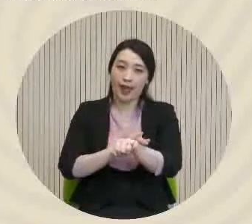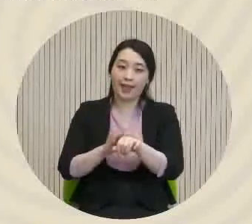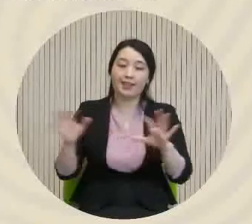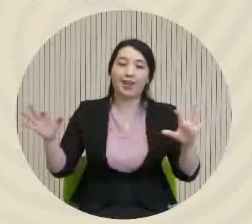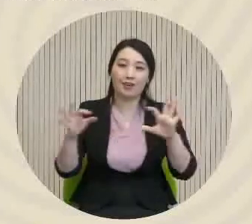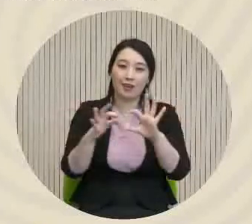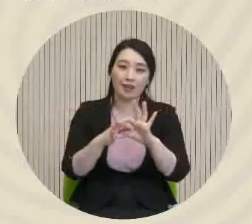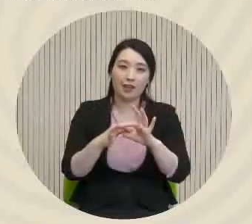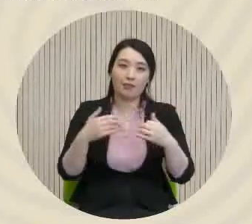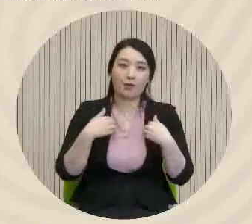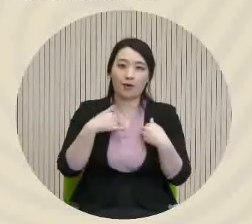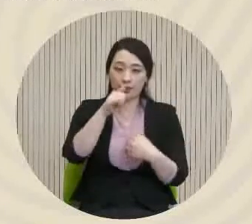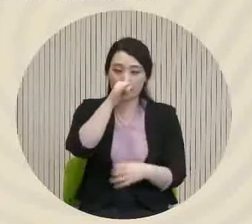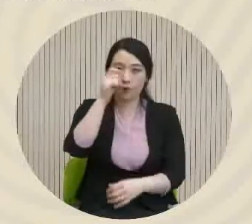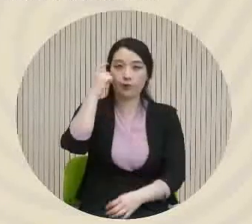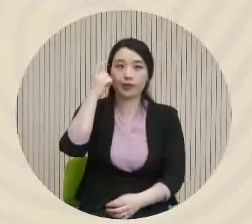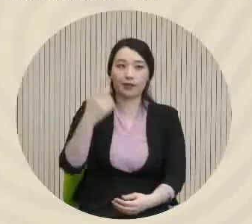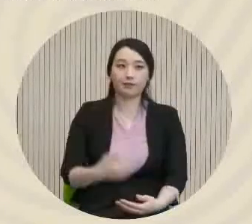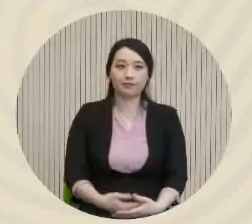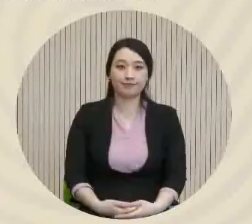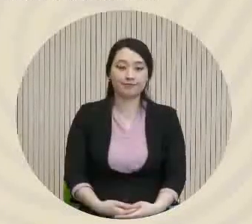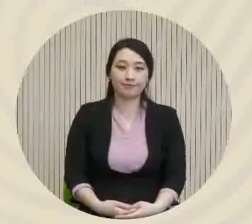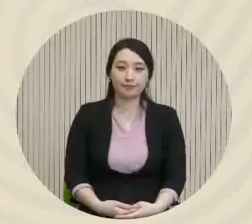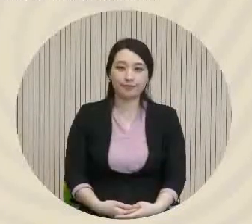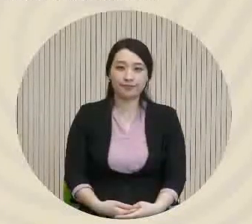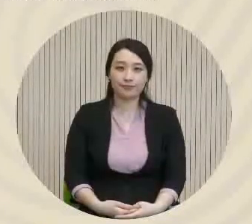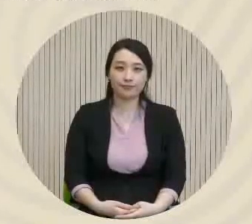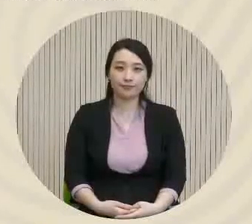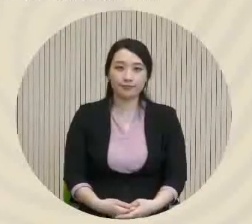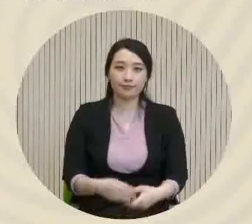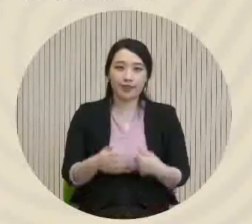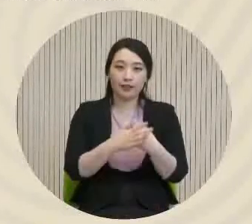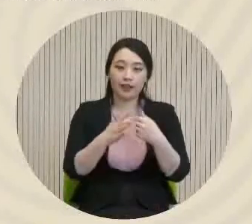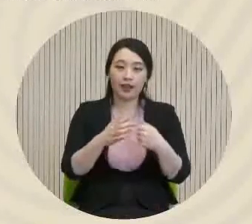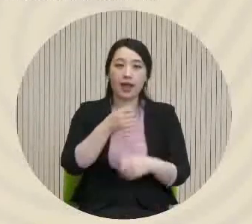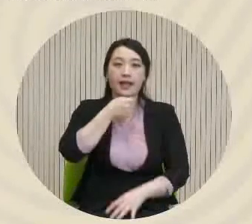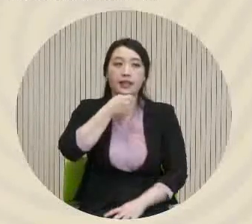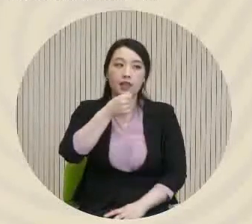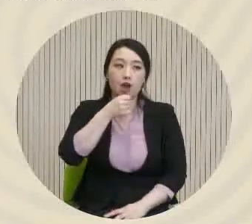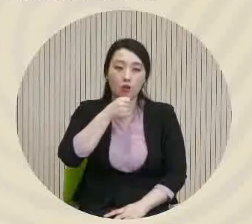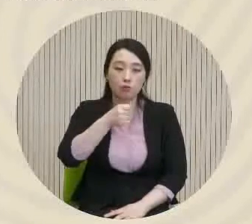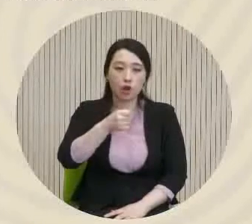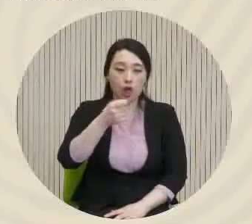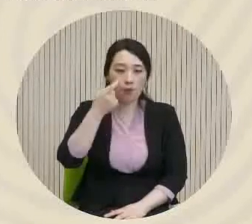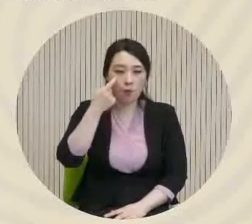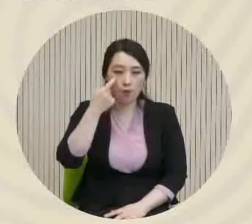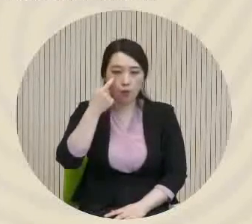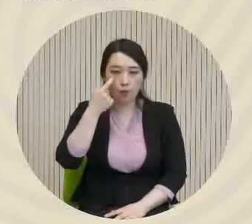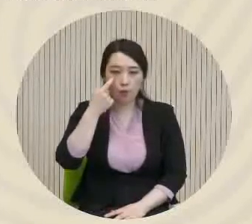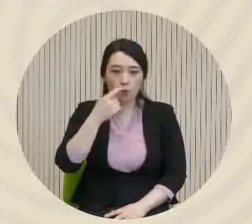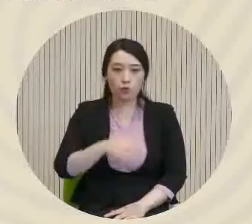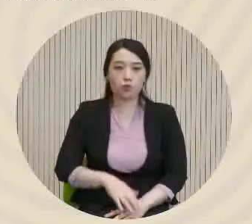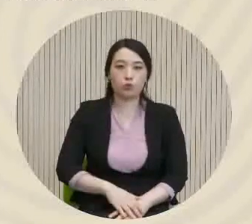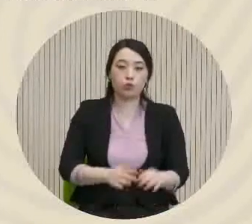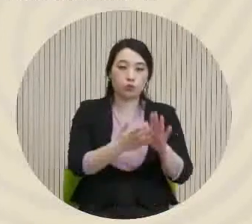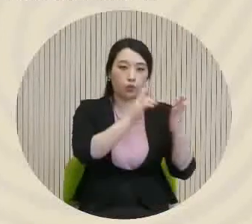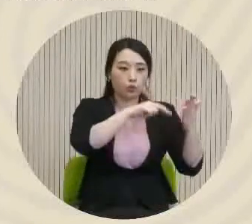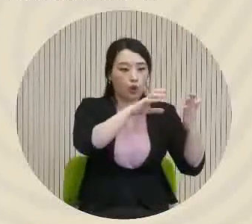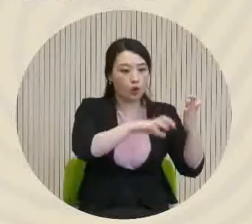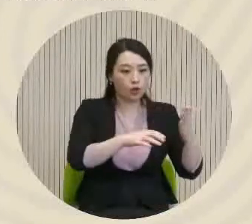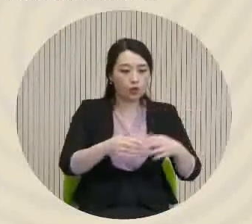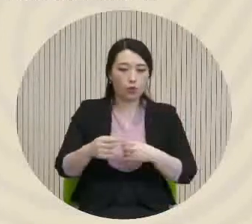civic communities and digital media should be working together. And as